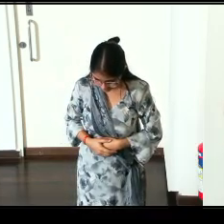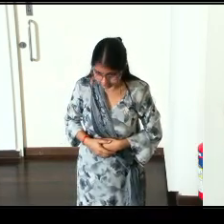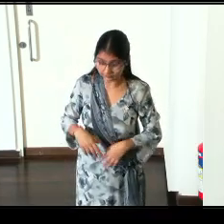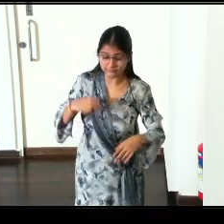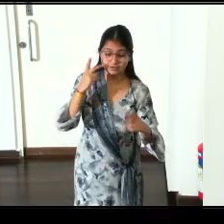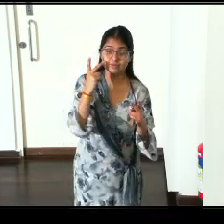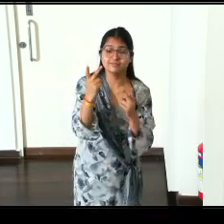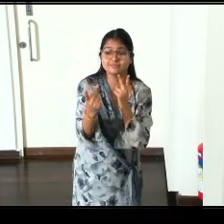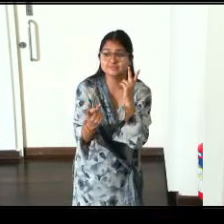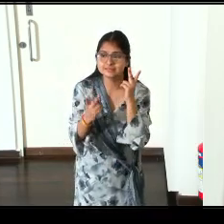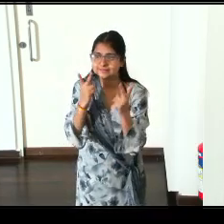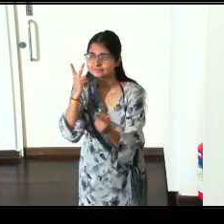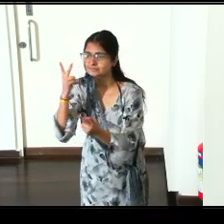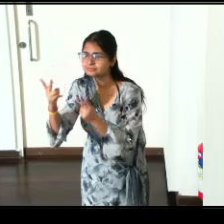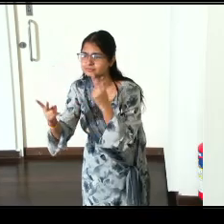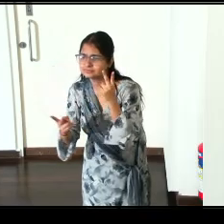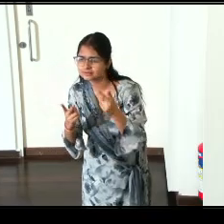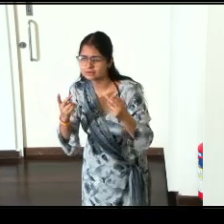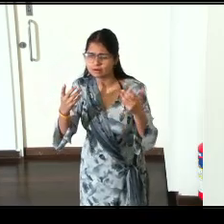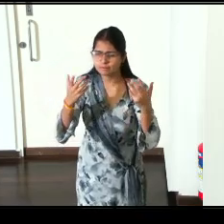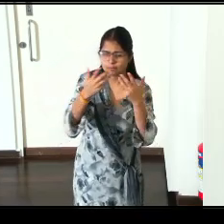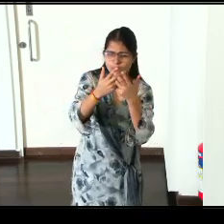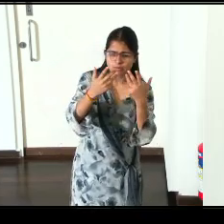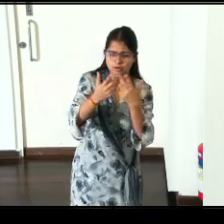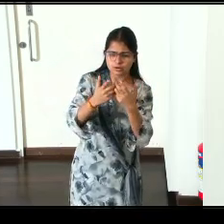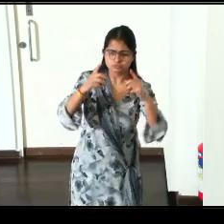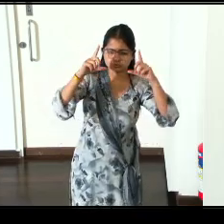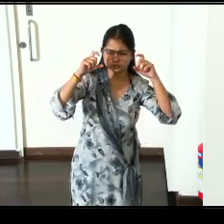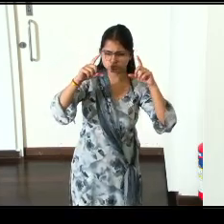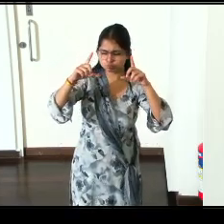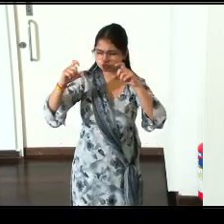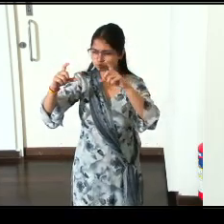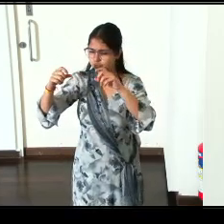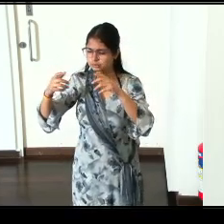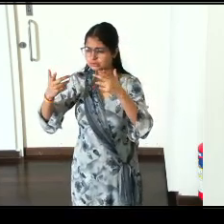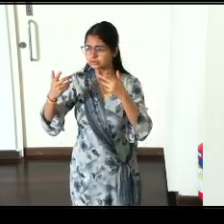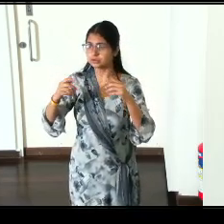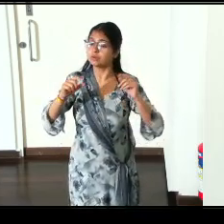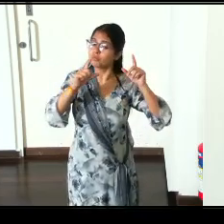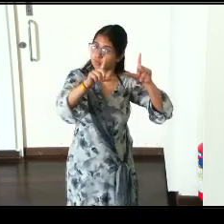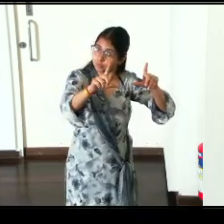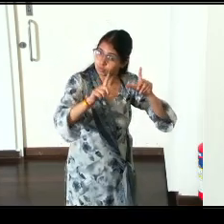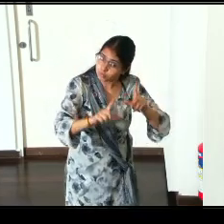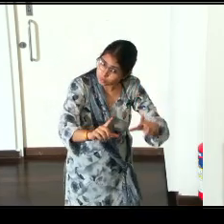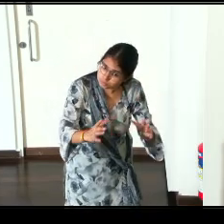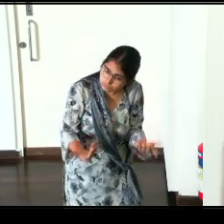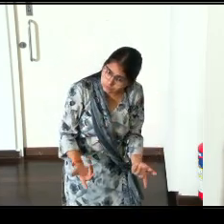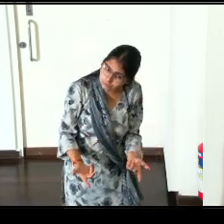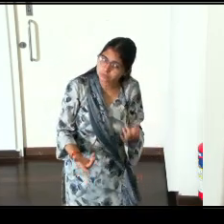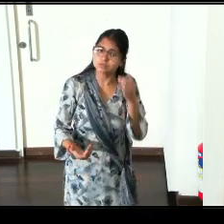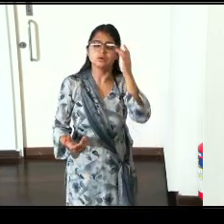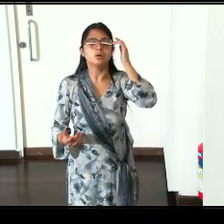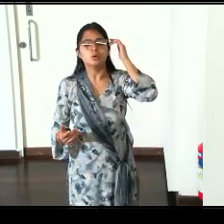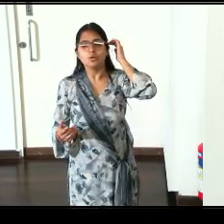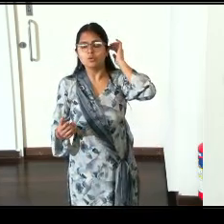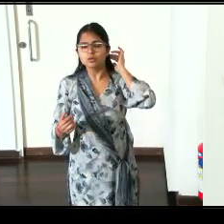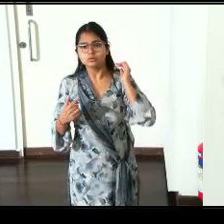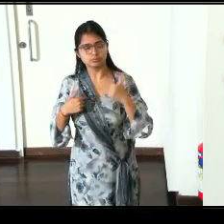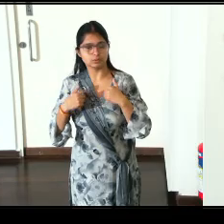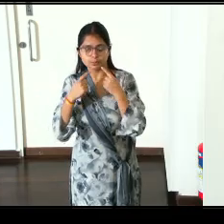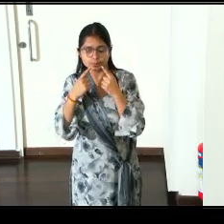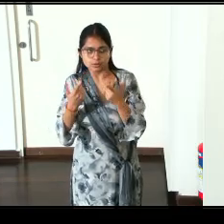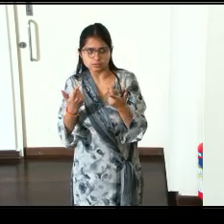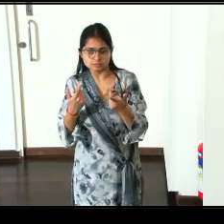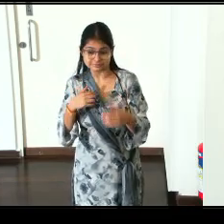visual consonance between images that we may have seen, let's say, in other posters. And Archija said, and I found that